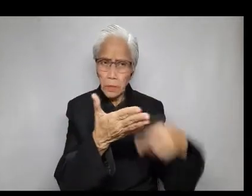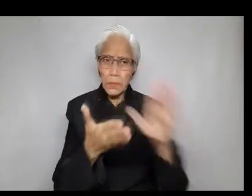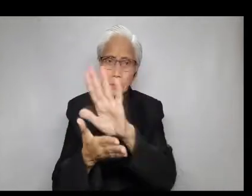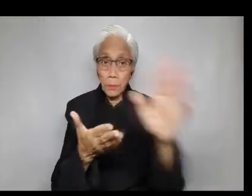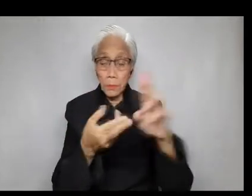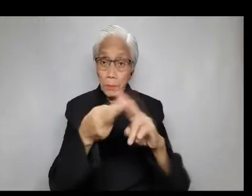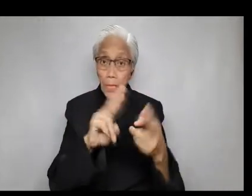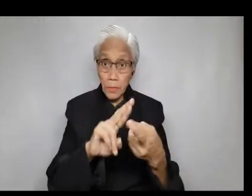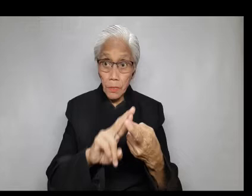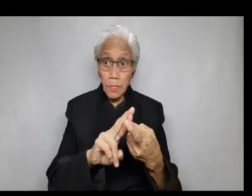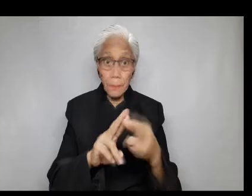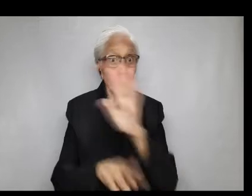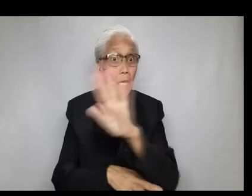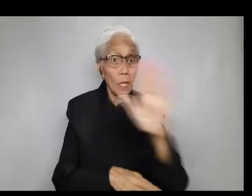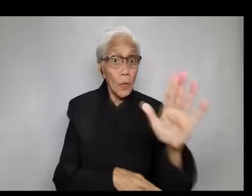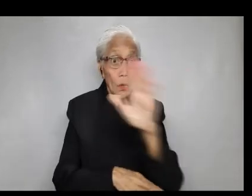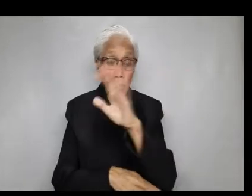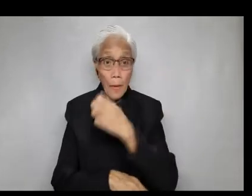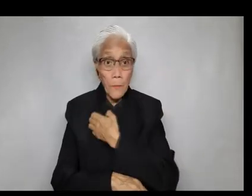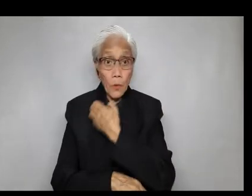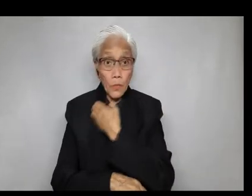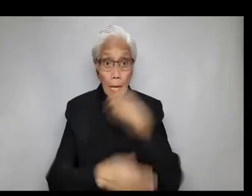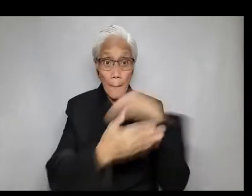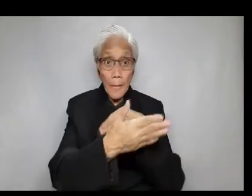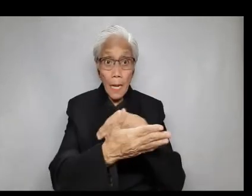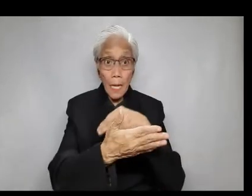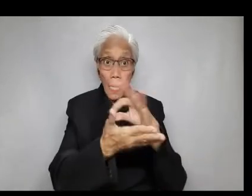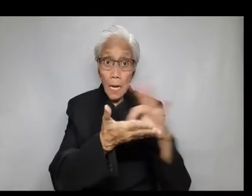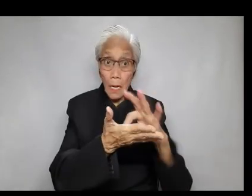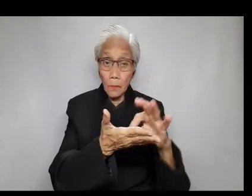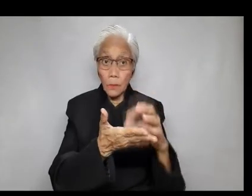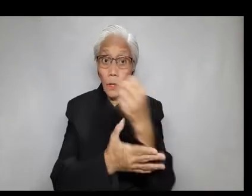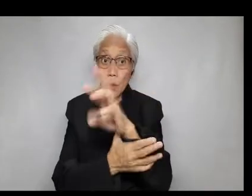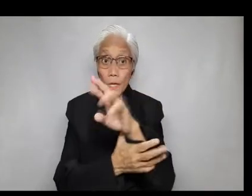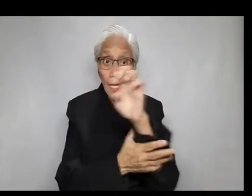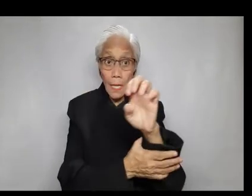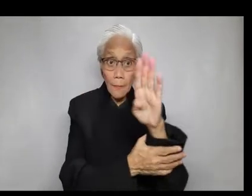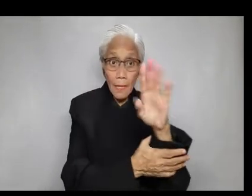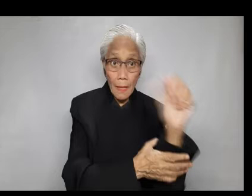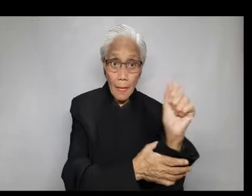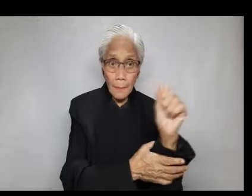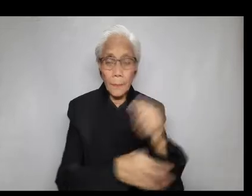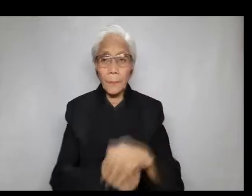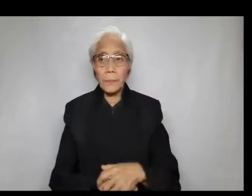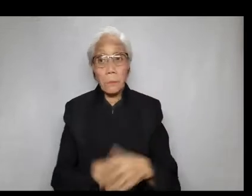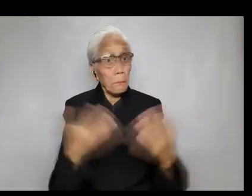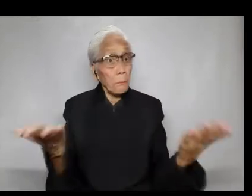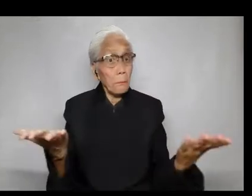check your relationship, your emotional bank account, or